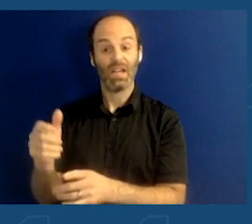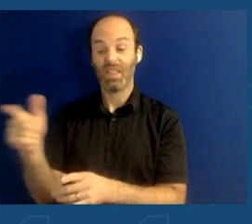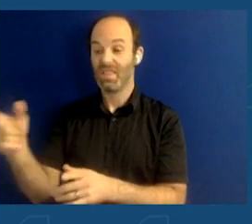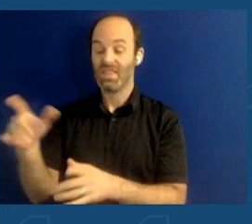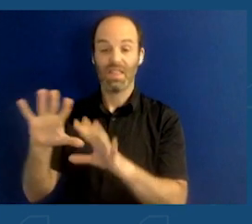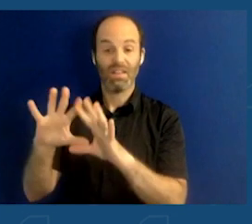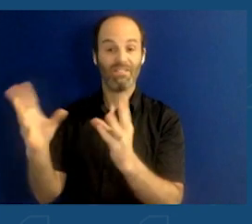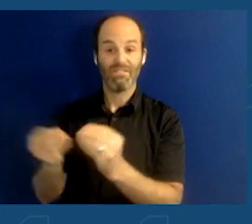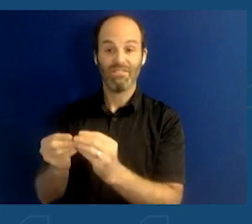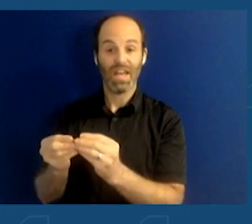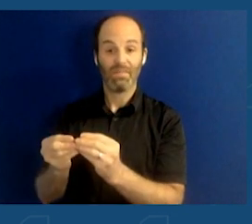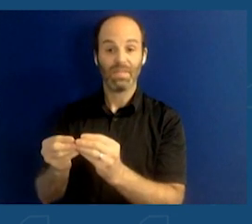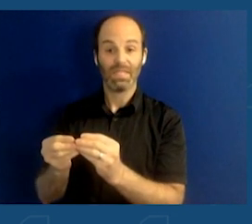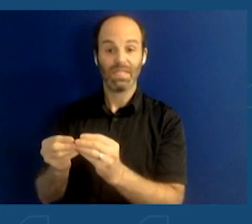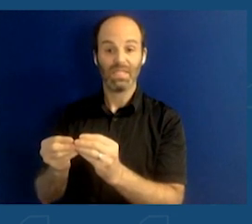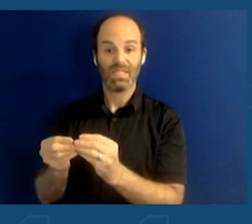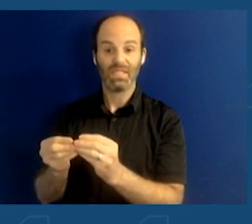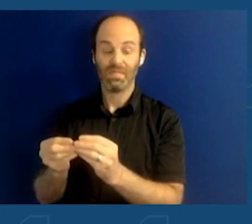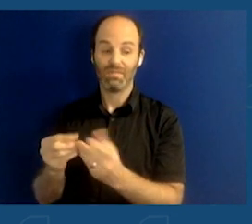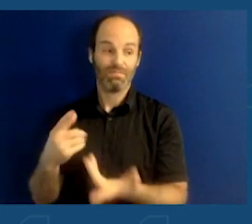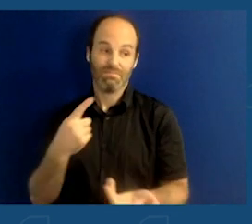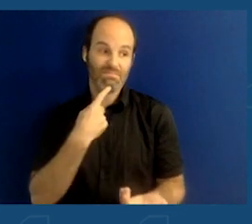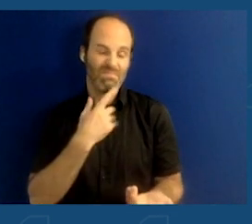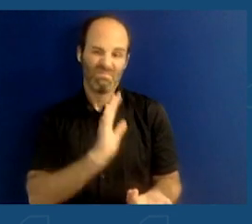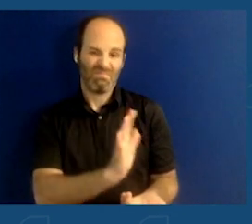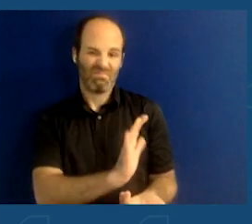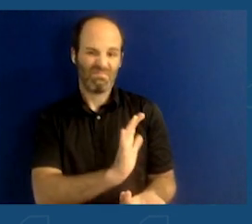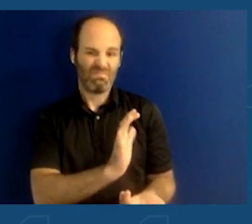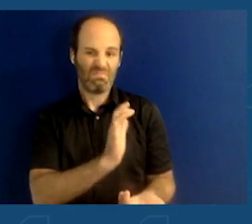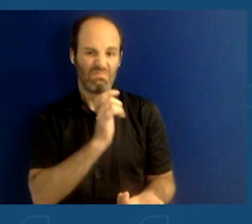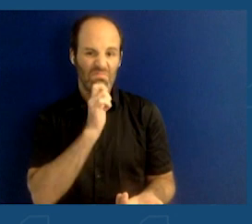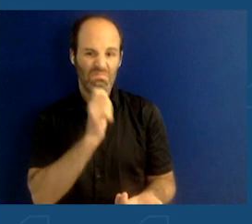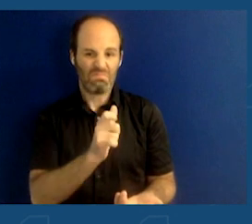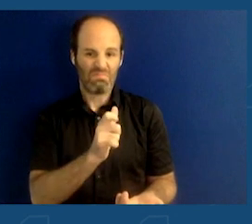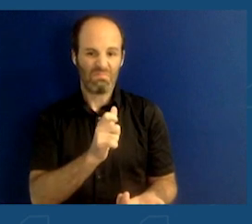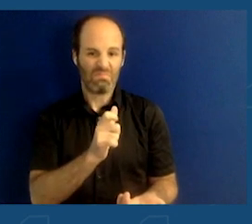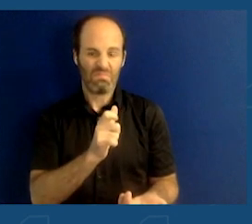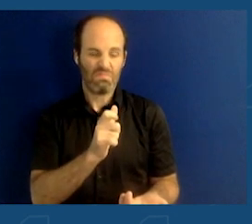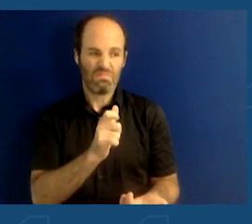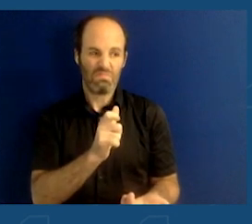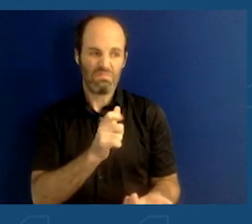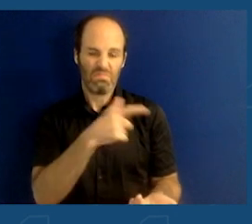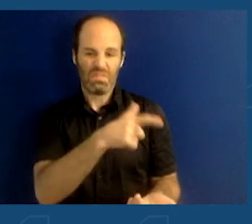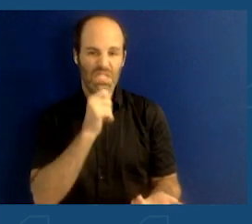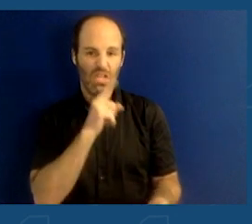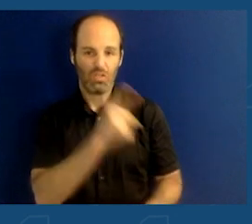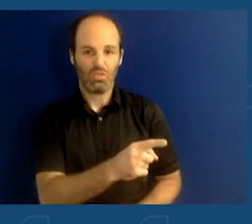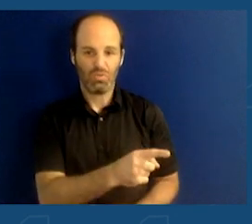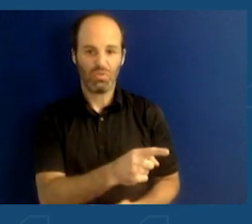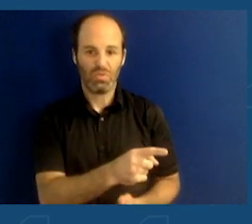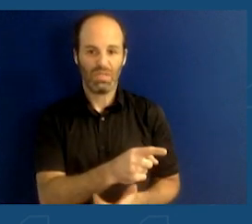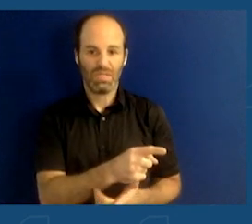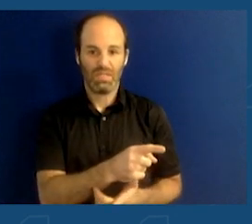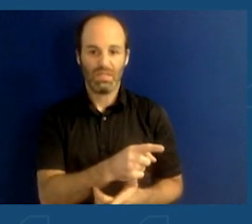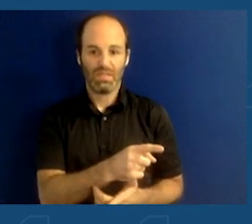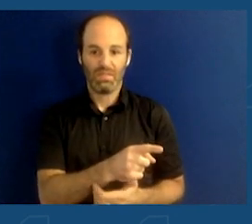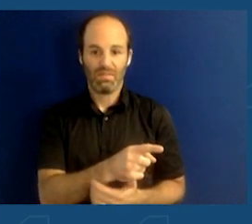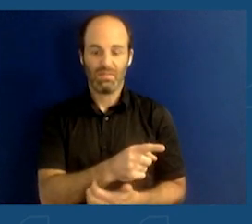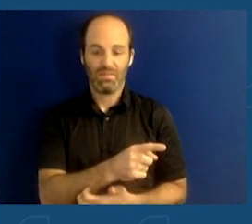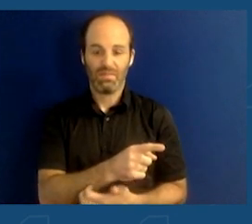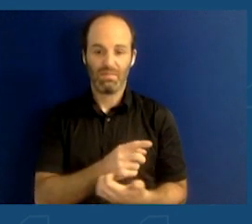everything that they heard or believed what I said. So,